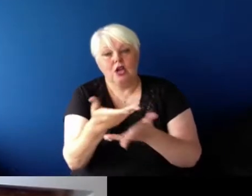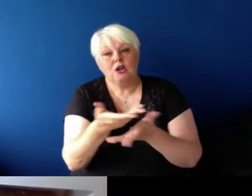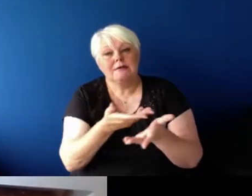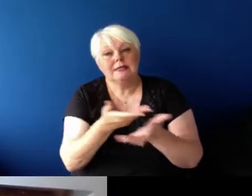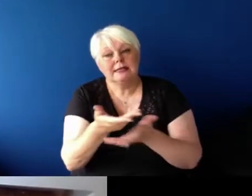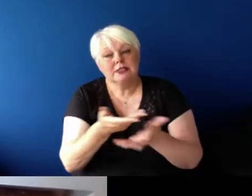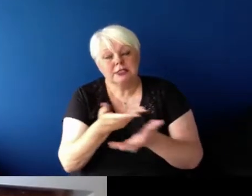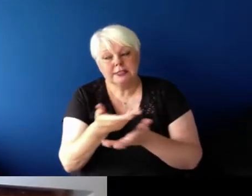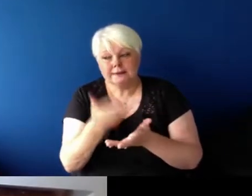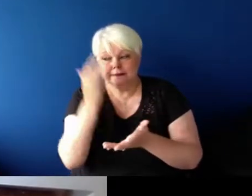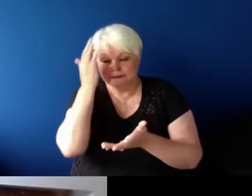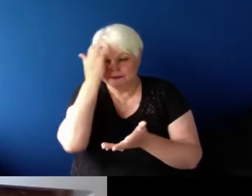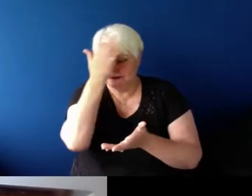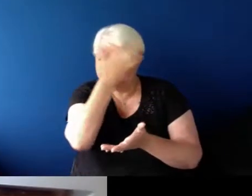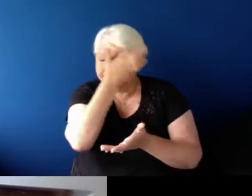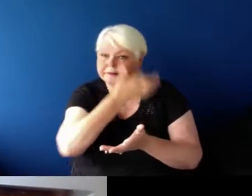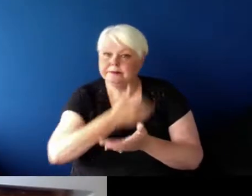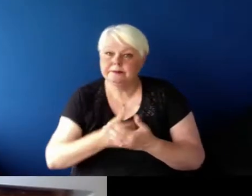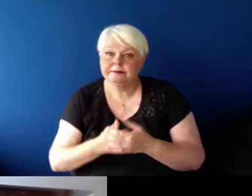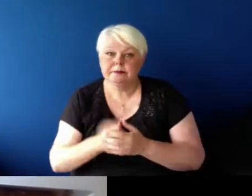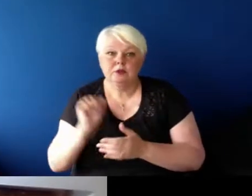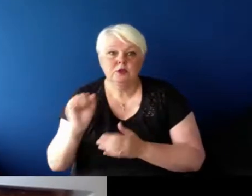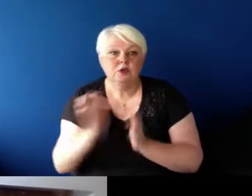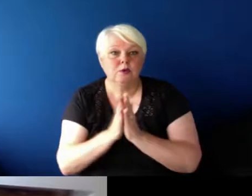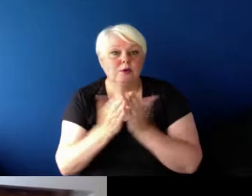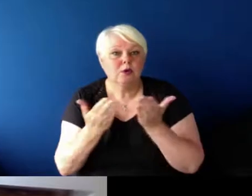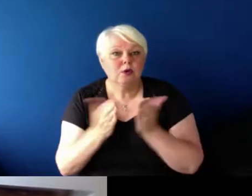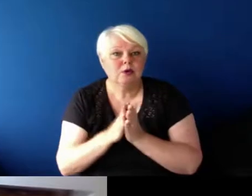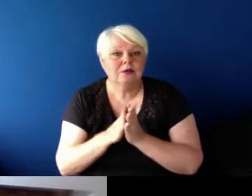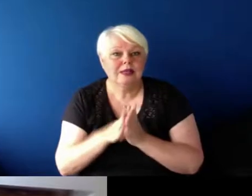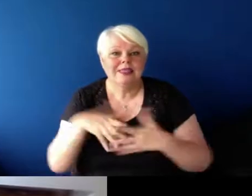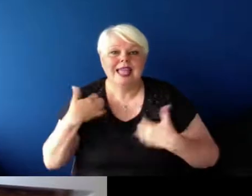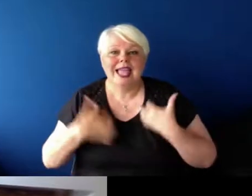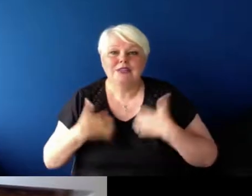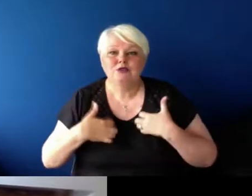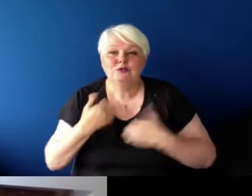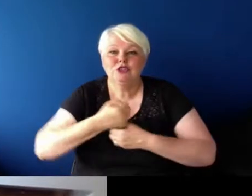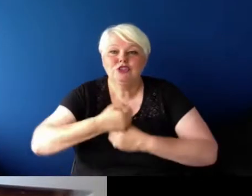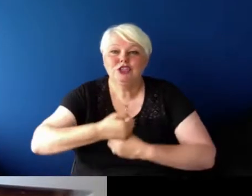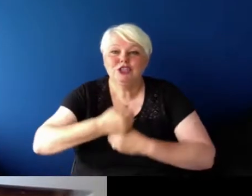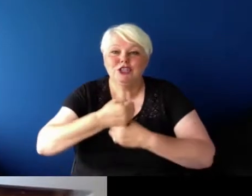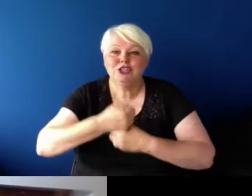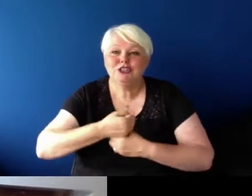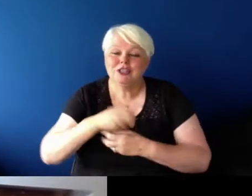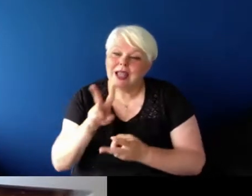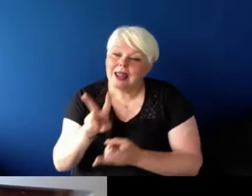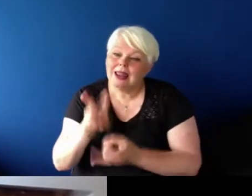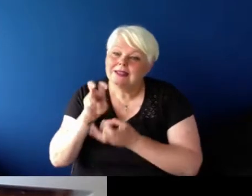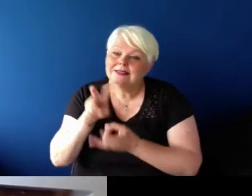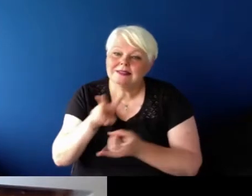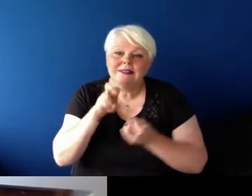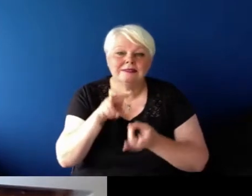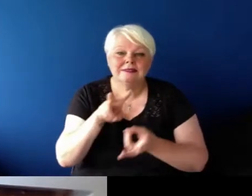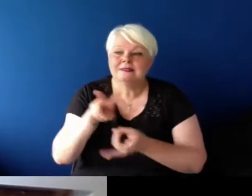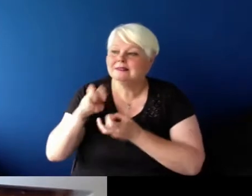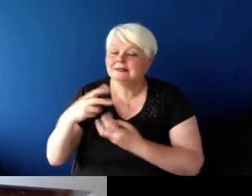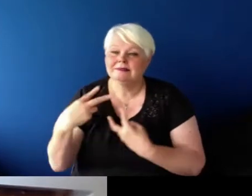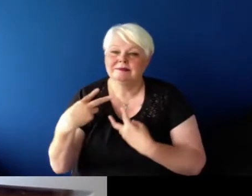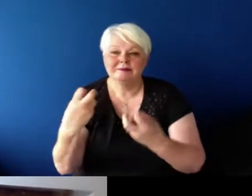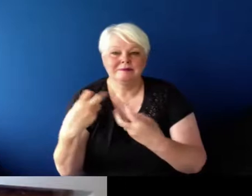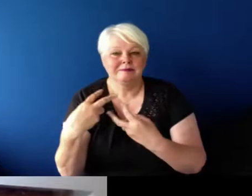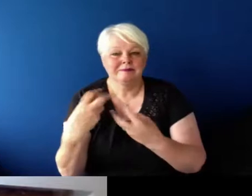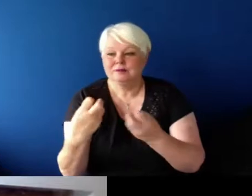which led to your book called The Exuberant Church, Listening to the Prophetic People of God, which